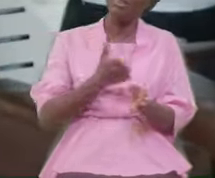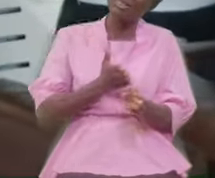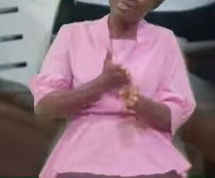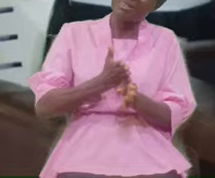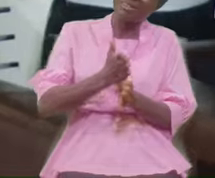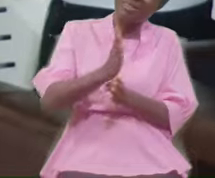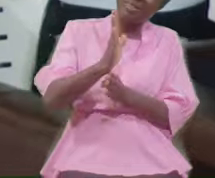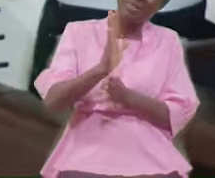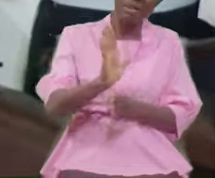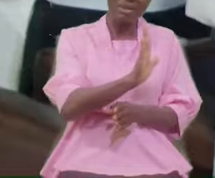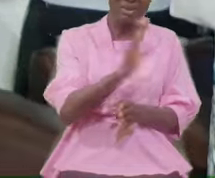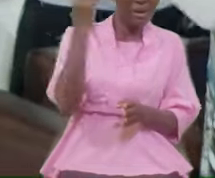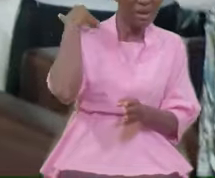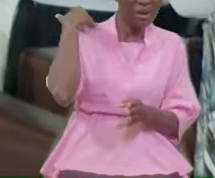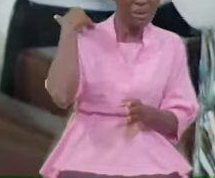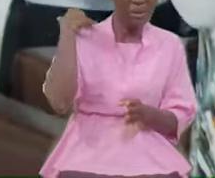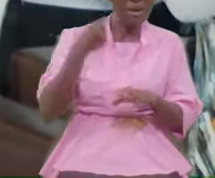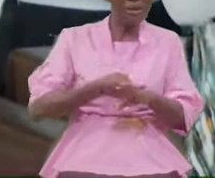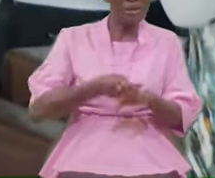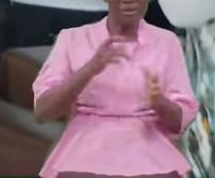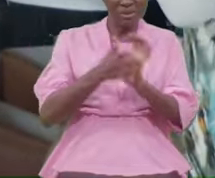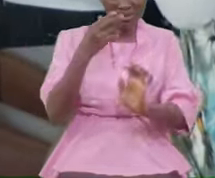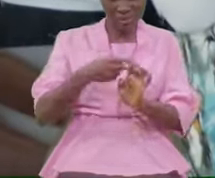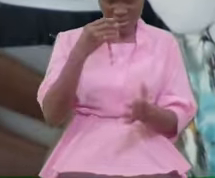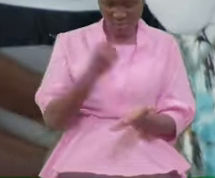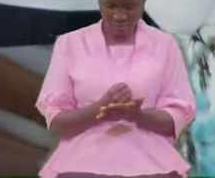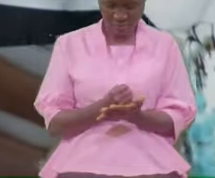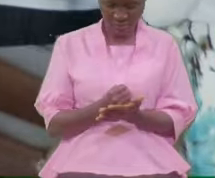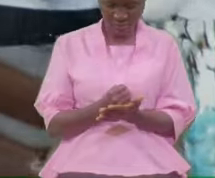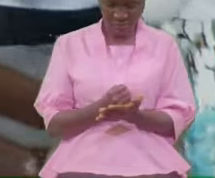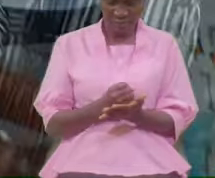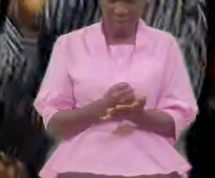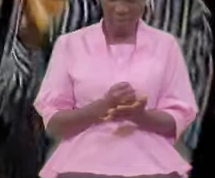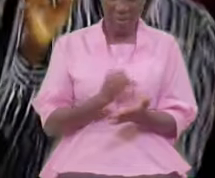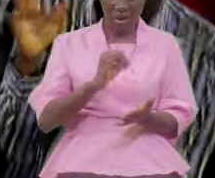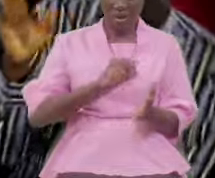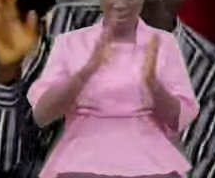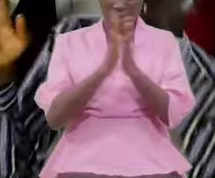God and I pray for those who have any pain in